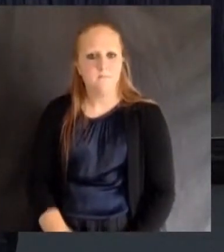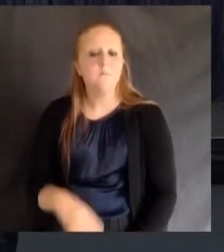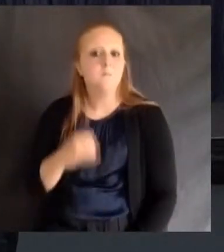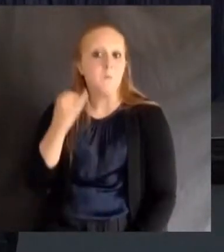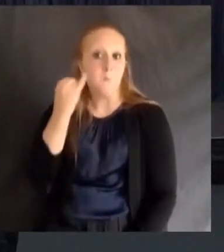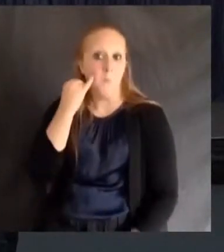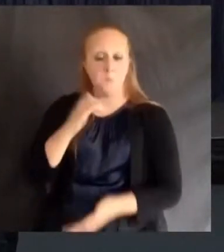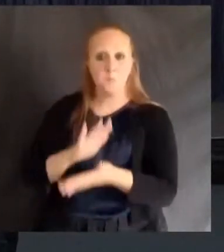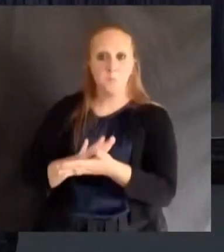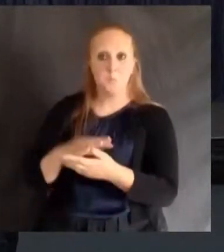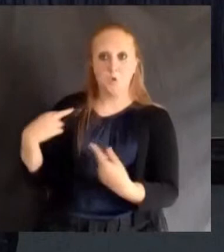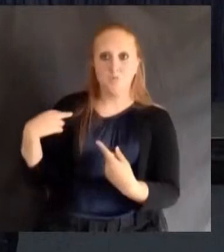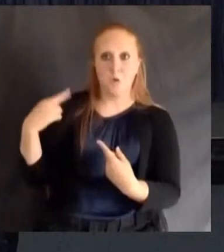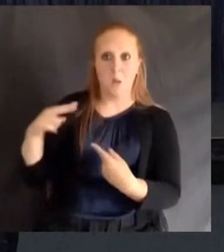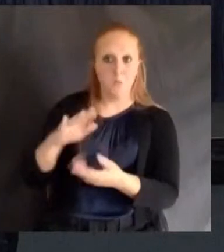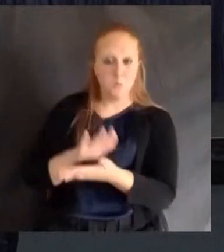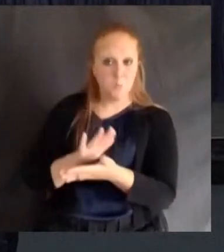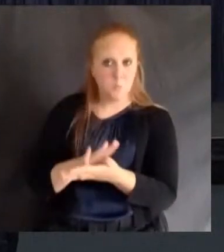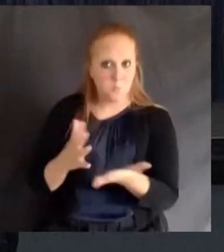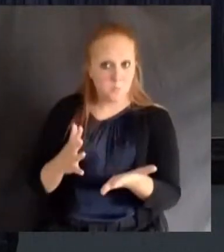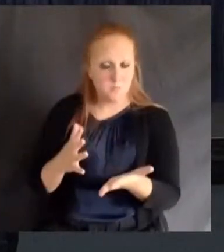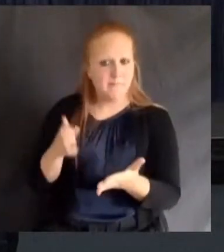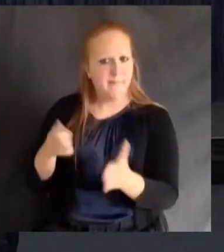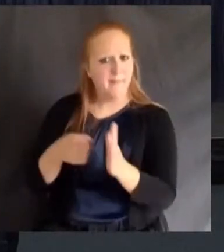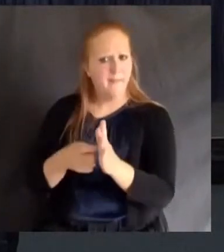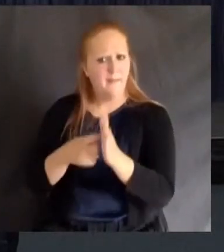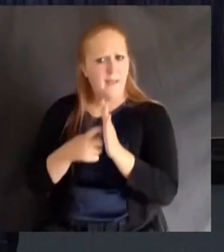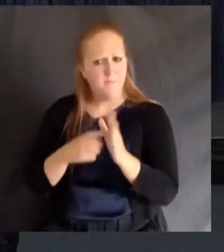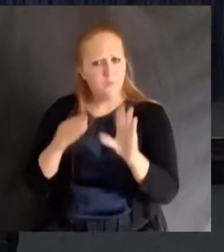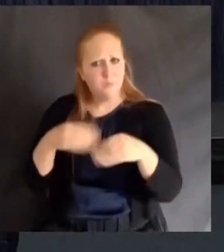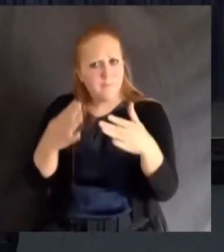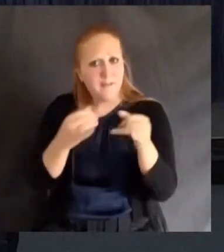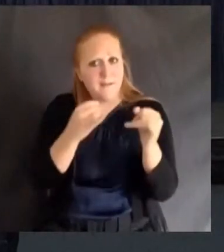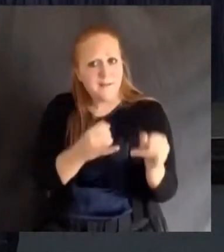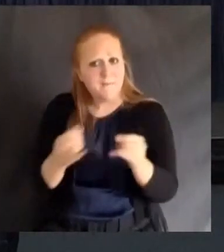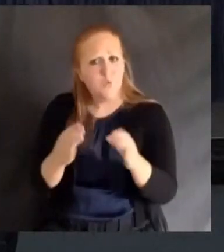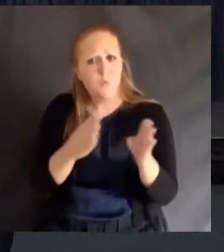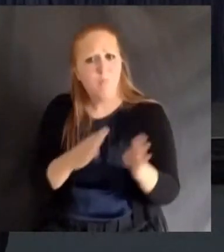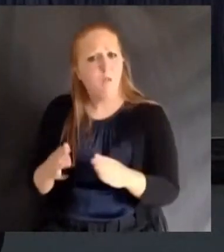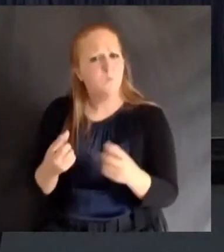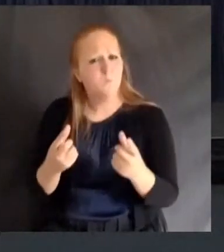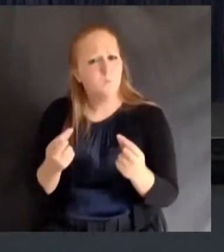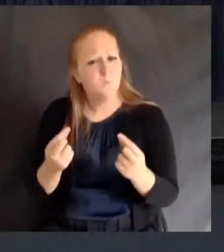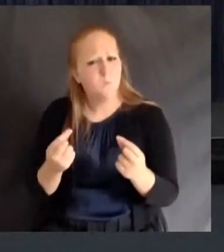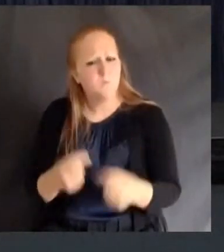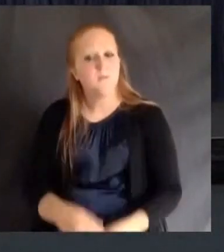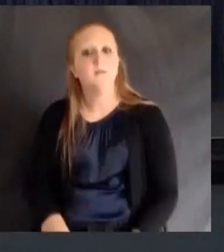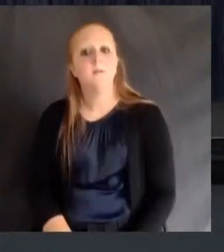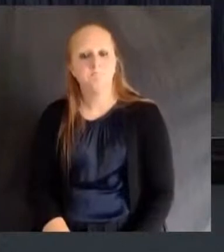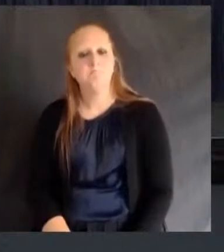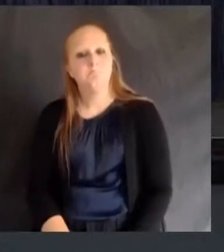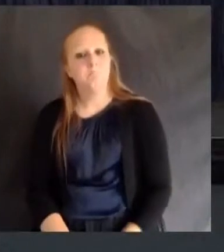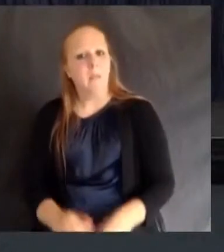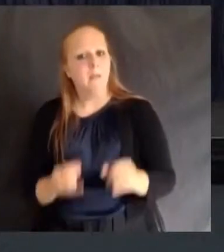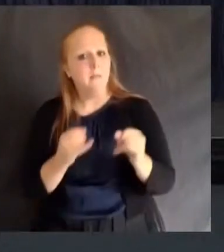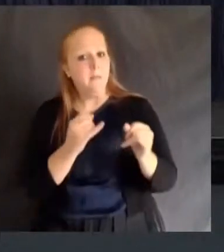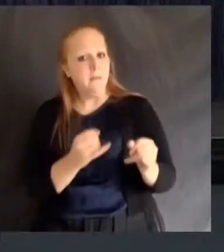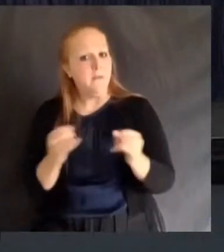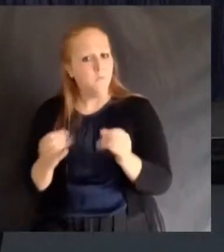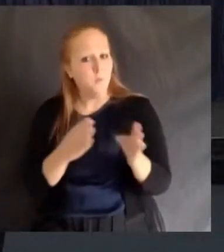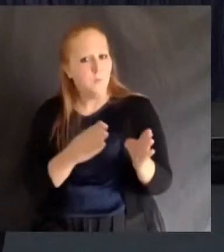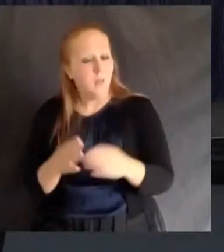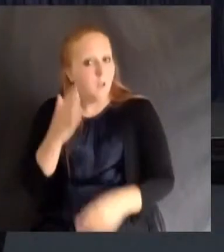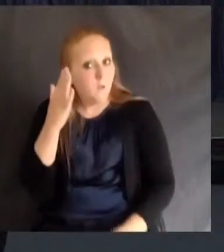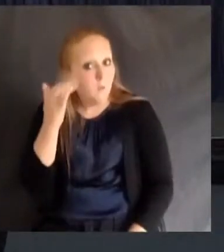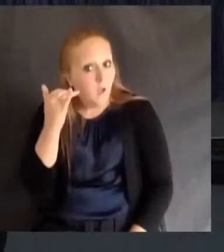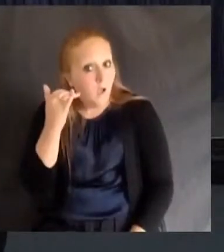religious school or yeshiva, would they have to submit individual plans? How would they fit into We this? would want to see the individual plans, just to